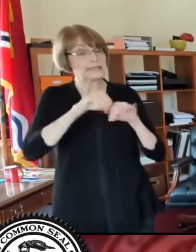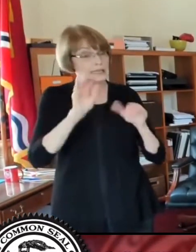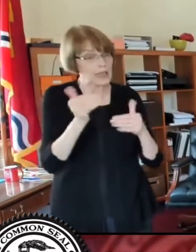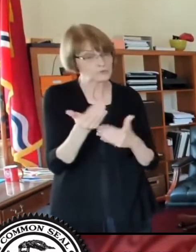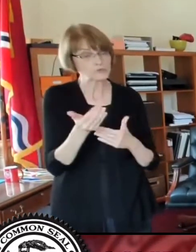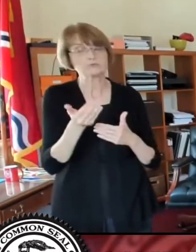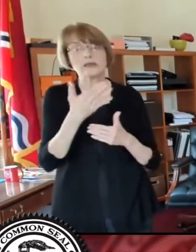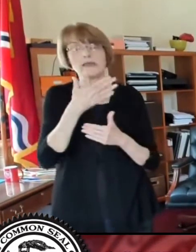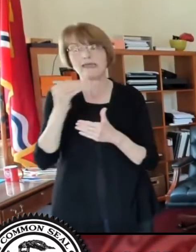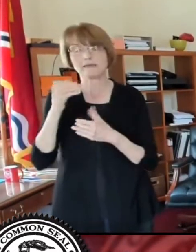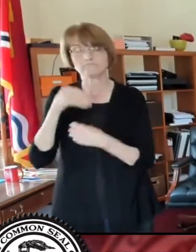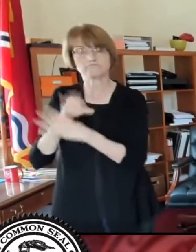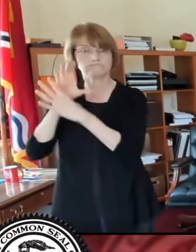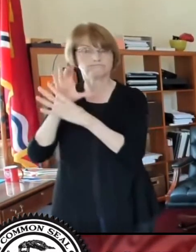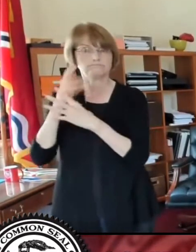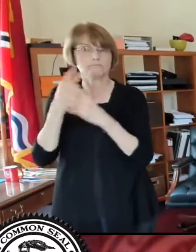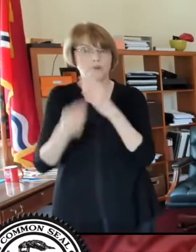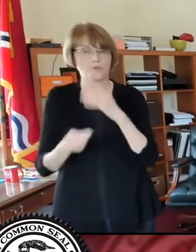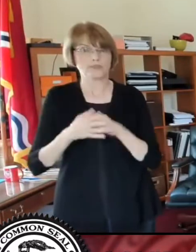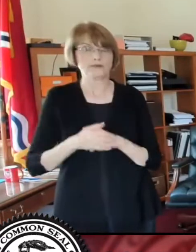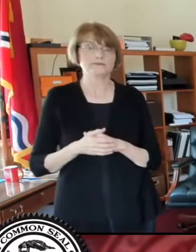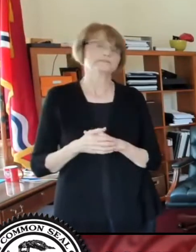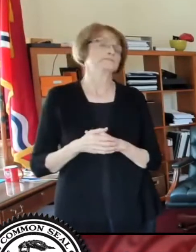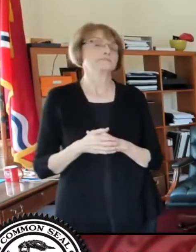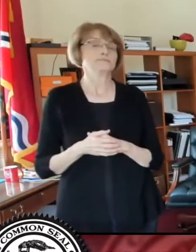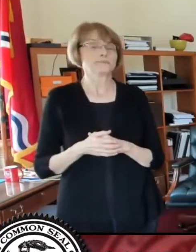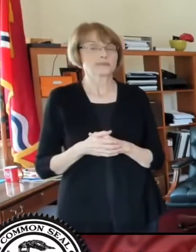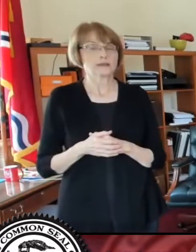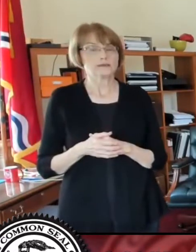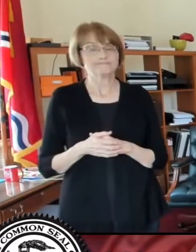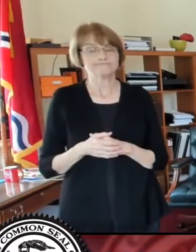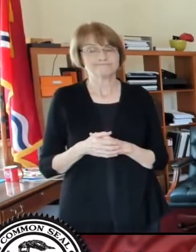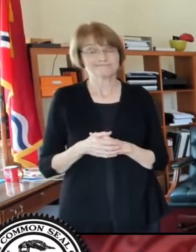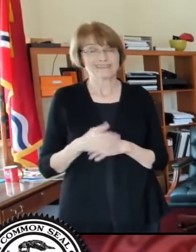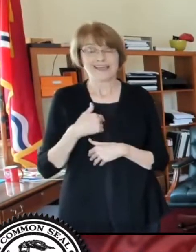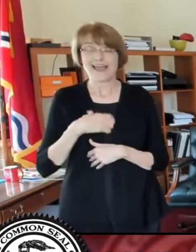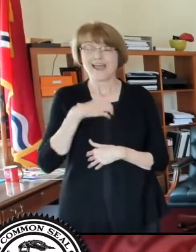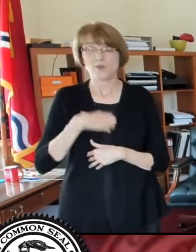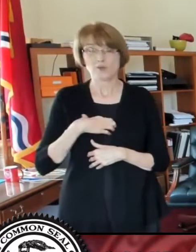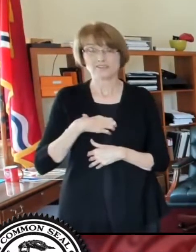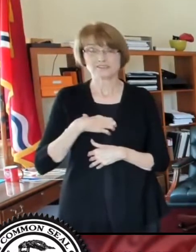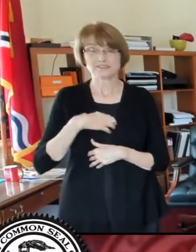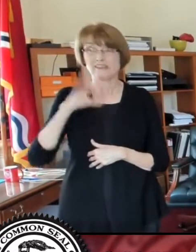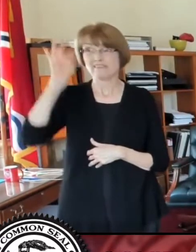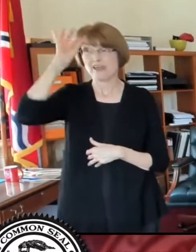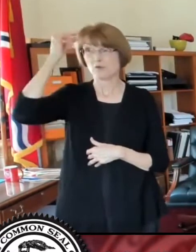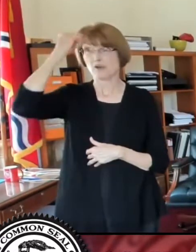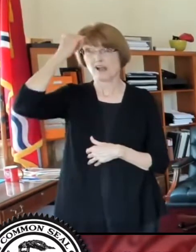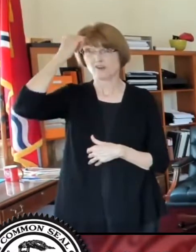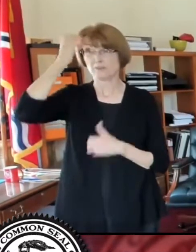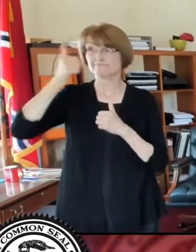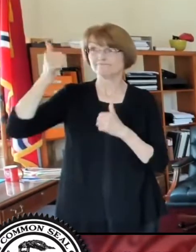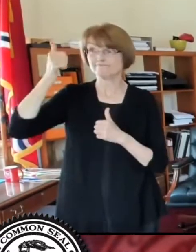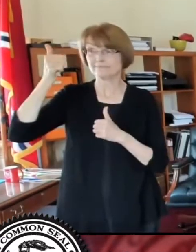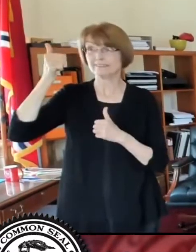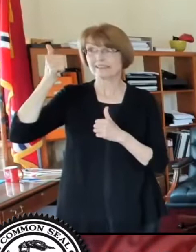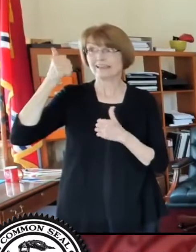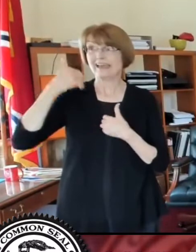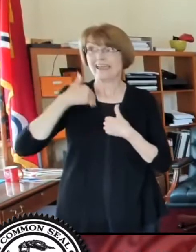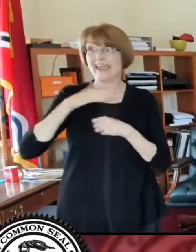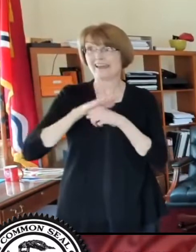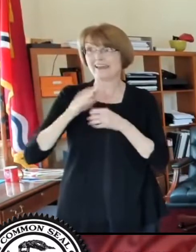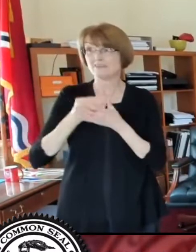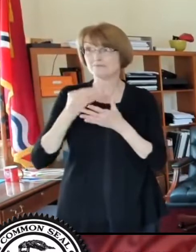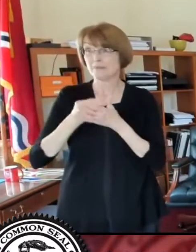say that I wish our federal government would have had money for school